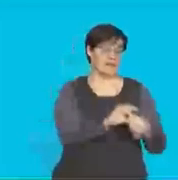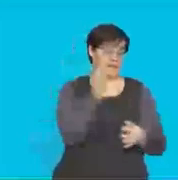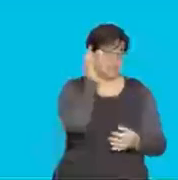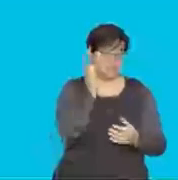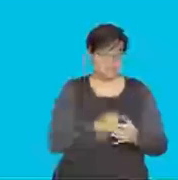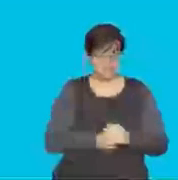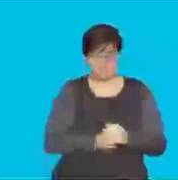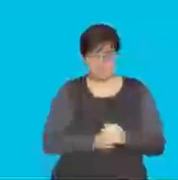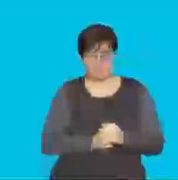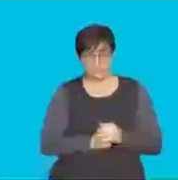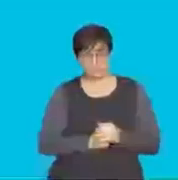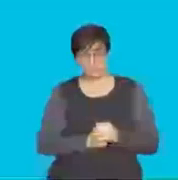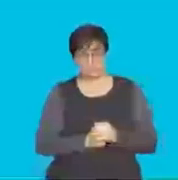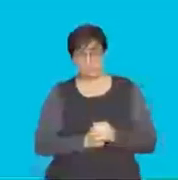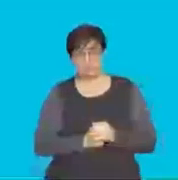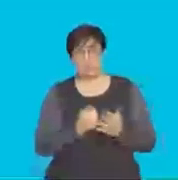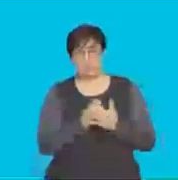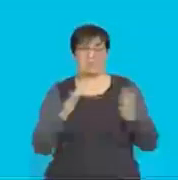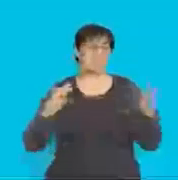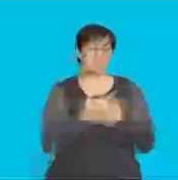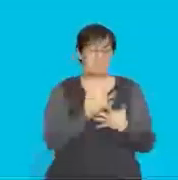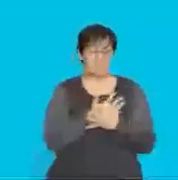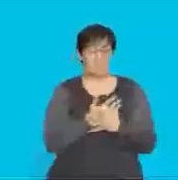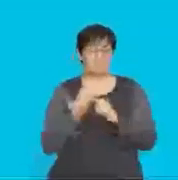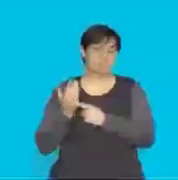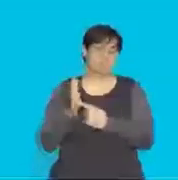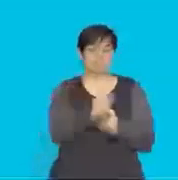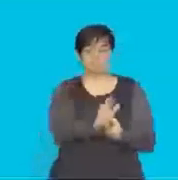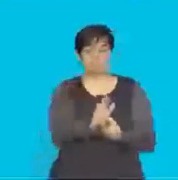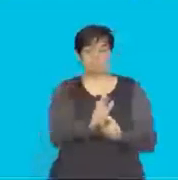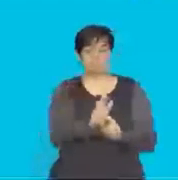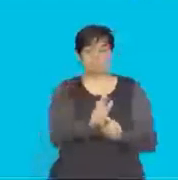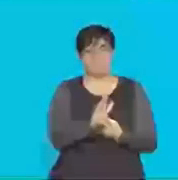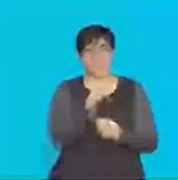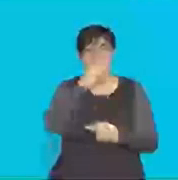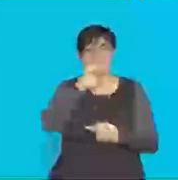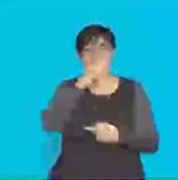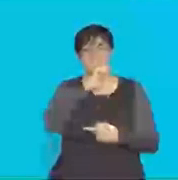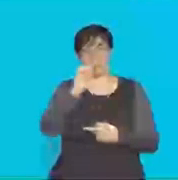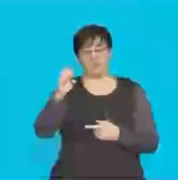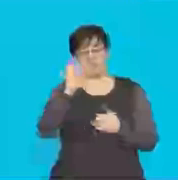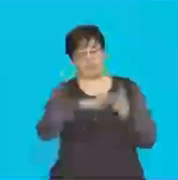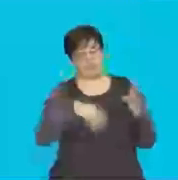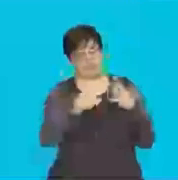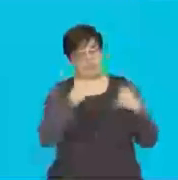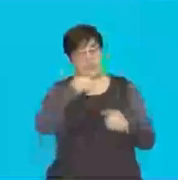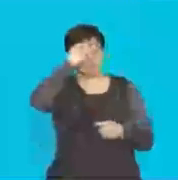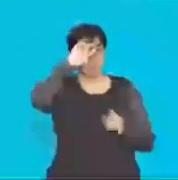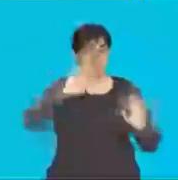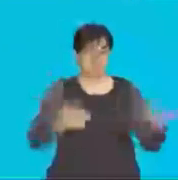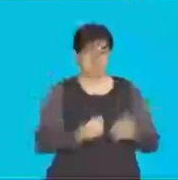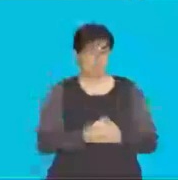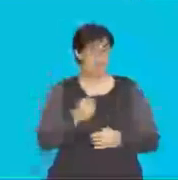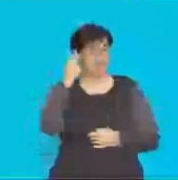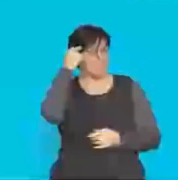attached earlobe. So guys, that's a very quick illustration of a pedigree chart and how we interpret that. I